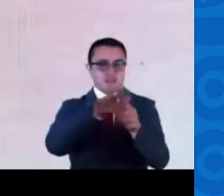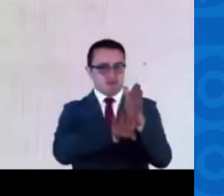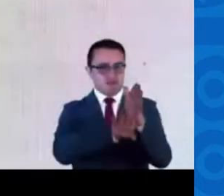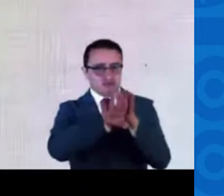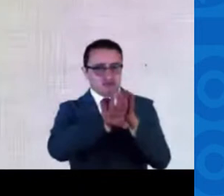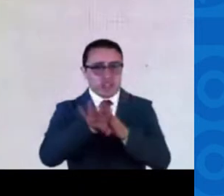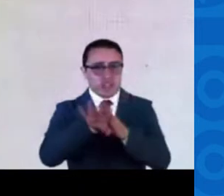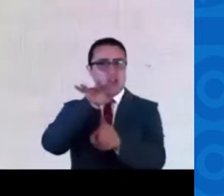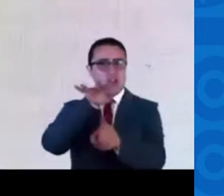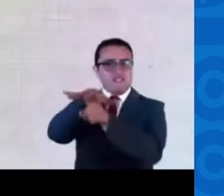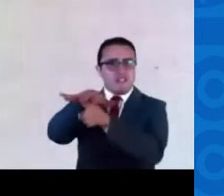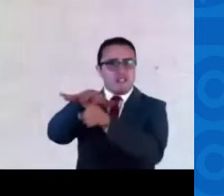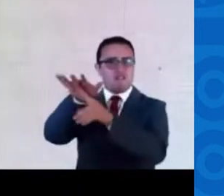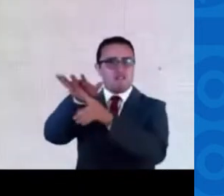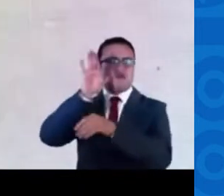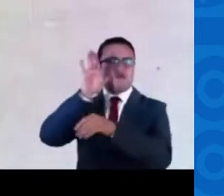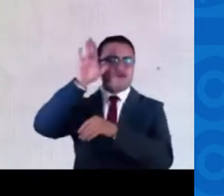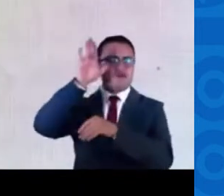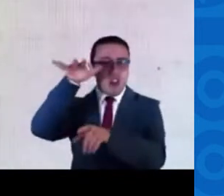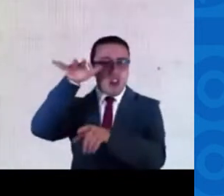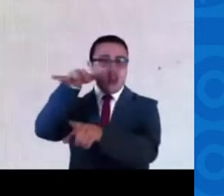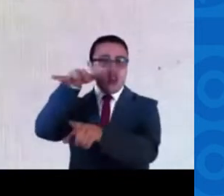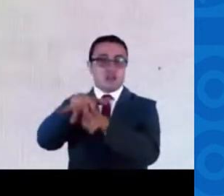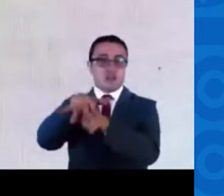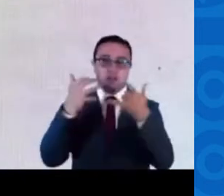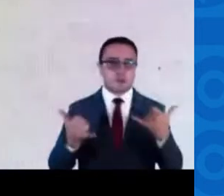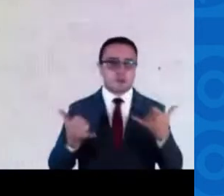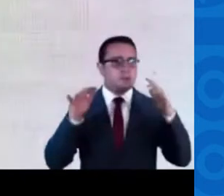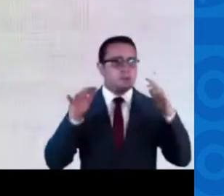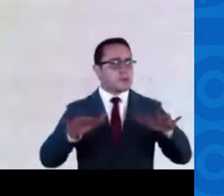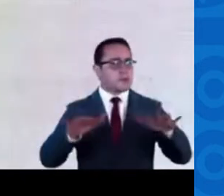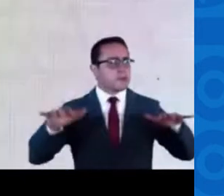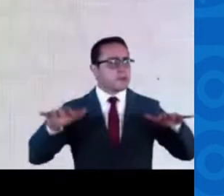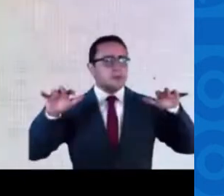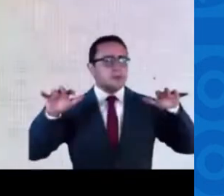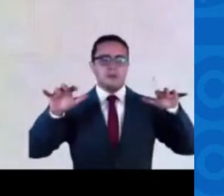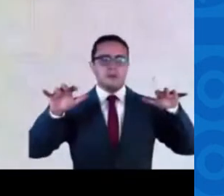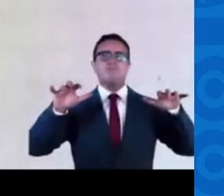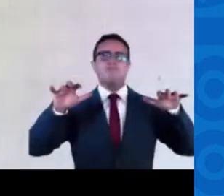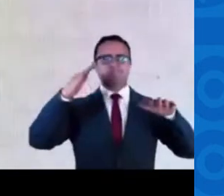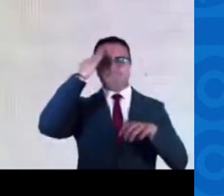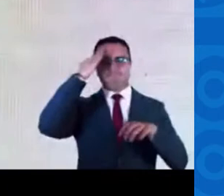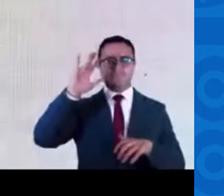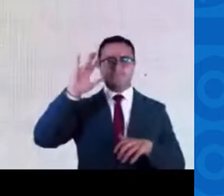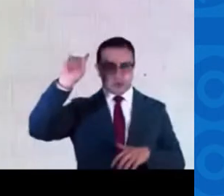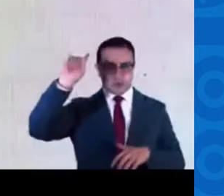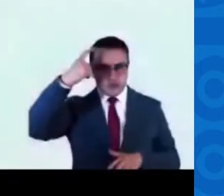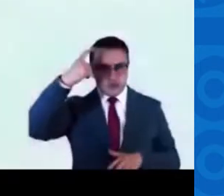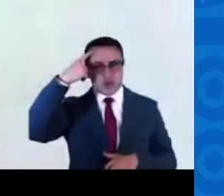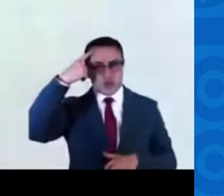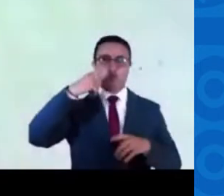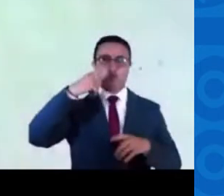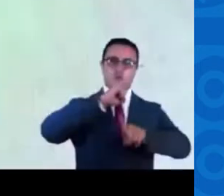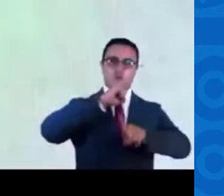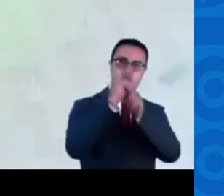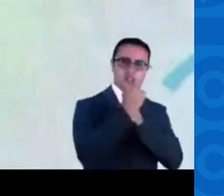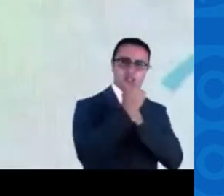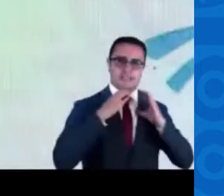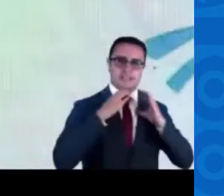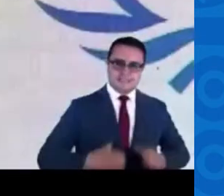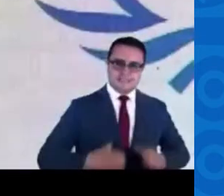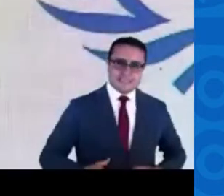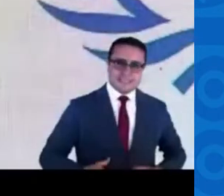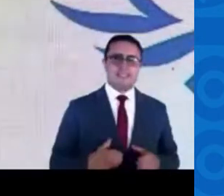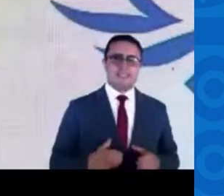a lot of data, many statistics that talk about a serious problem. problem of food insecurity and